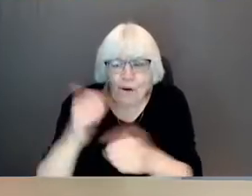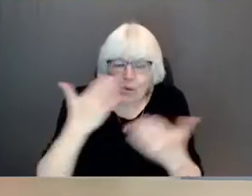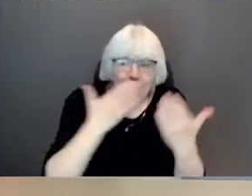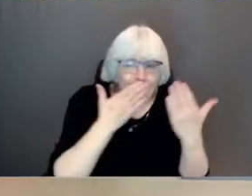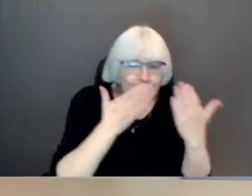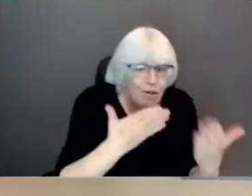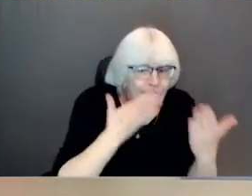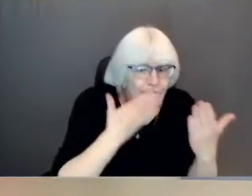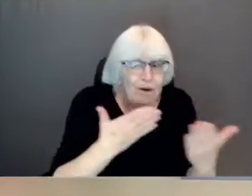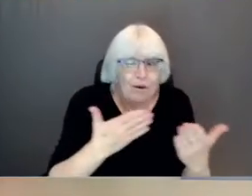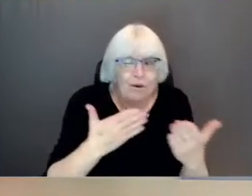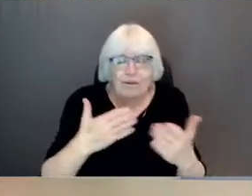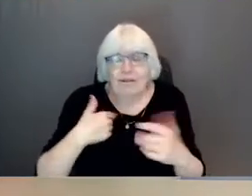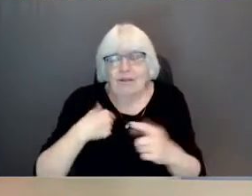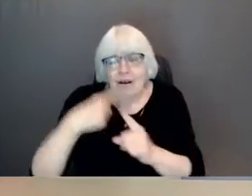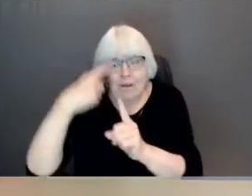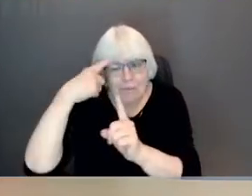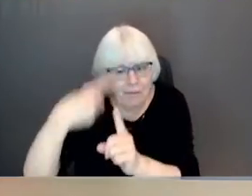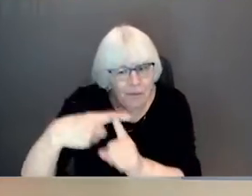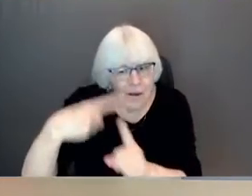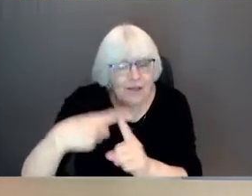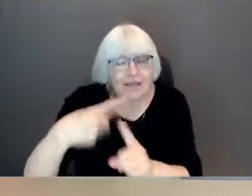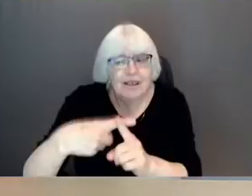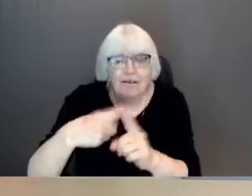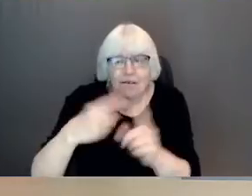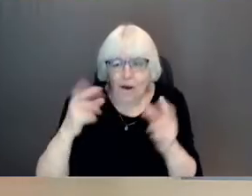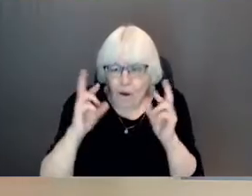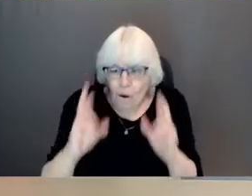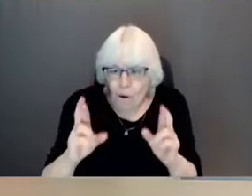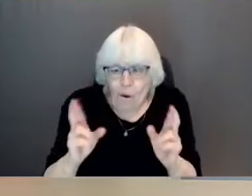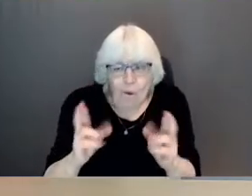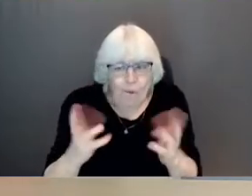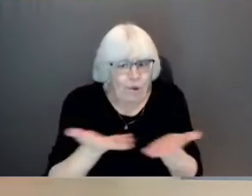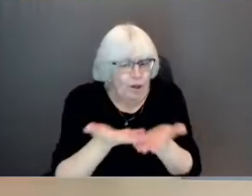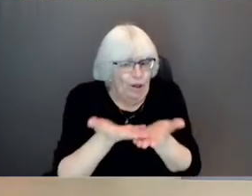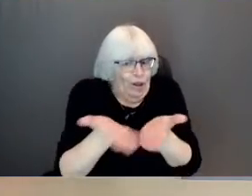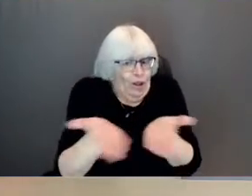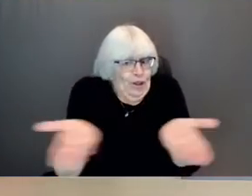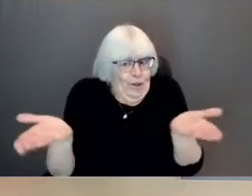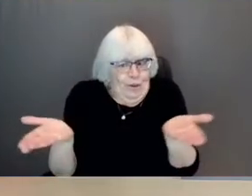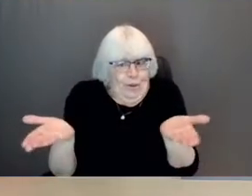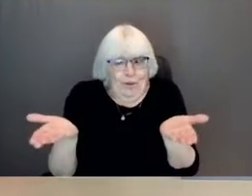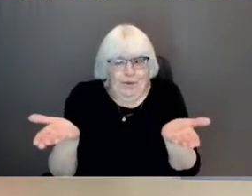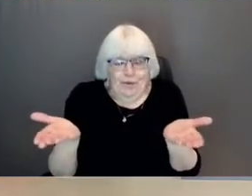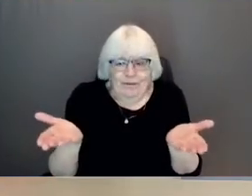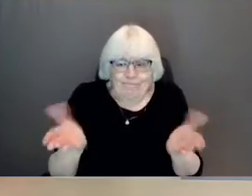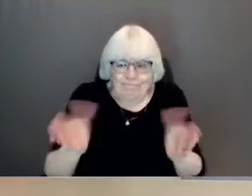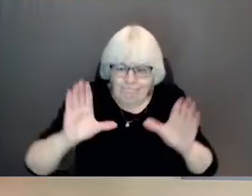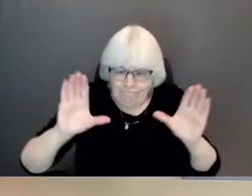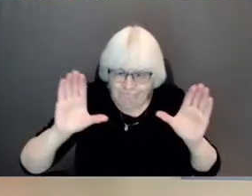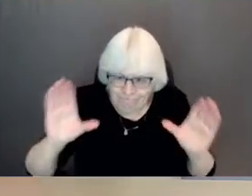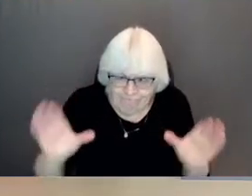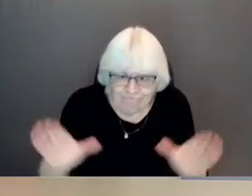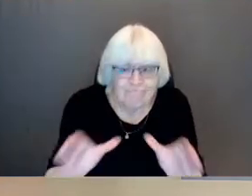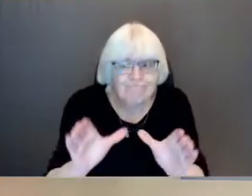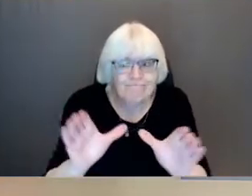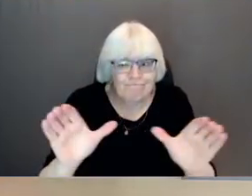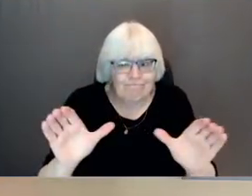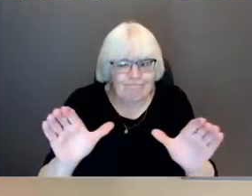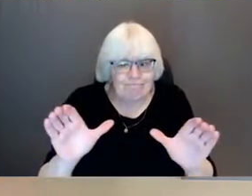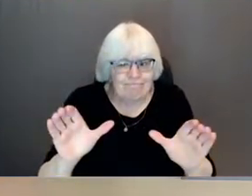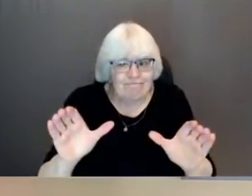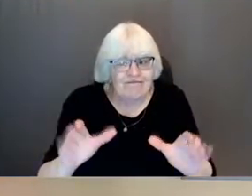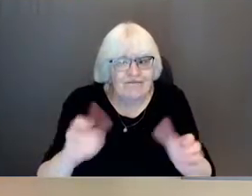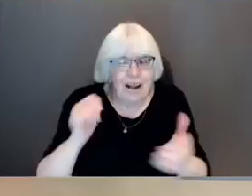response that gives us hope that we are all going to get through this. So this wave, driven by